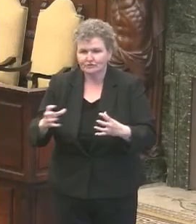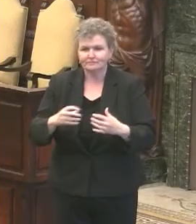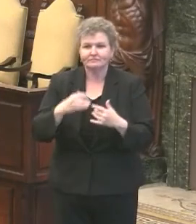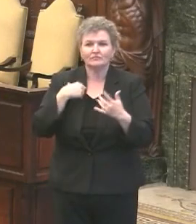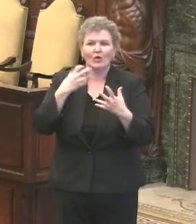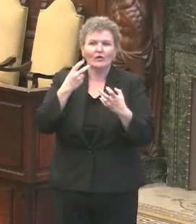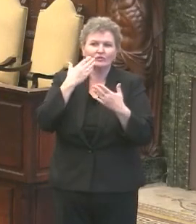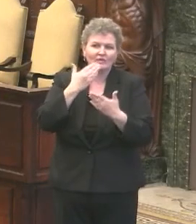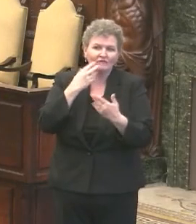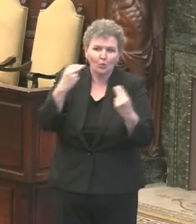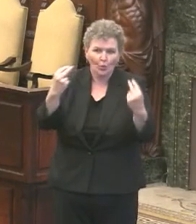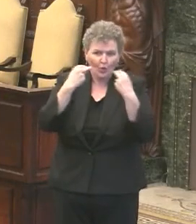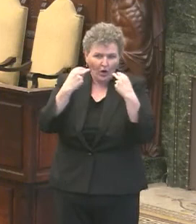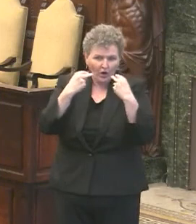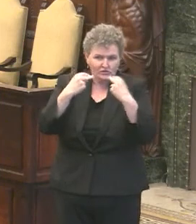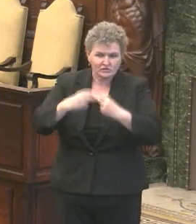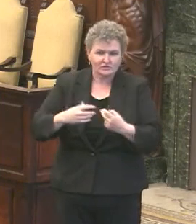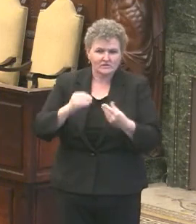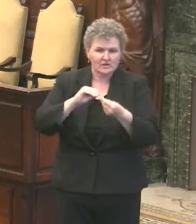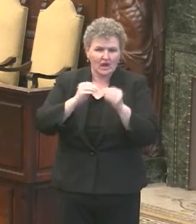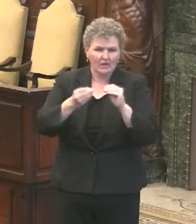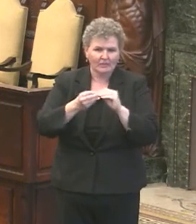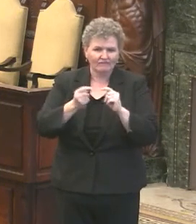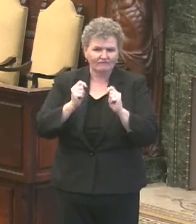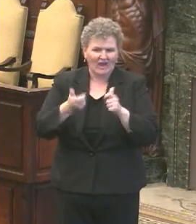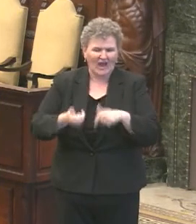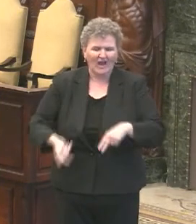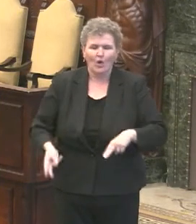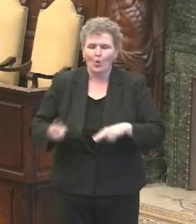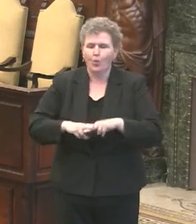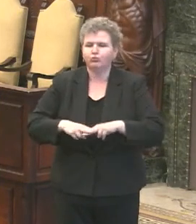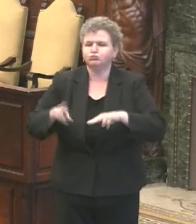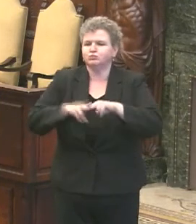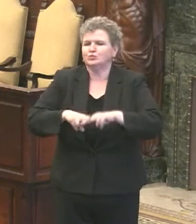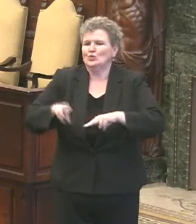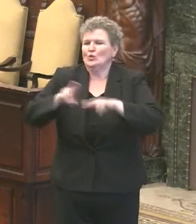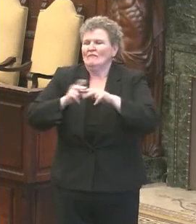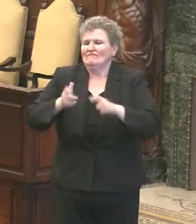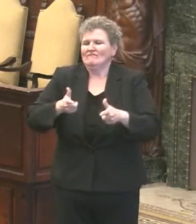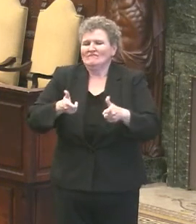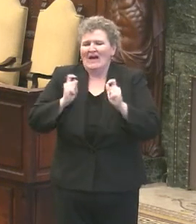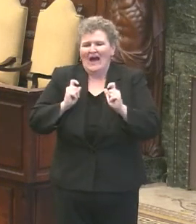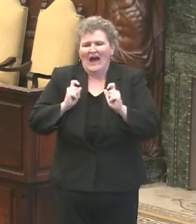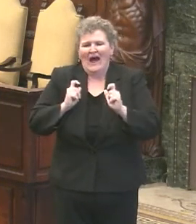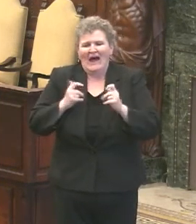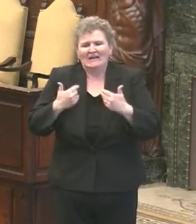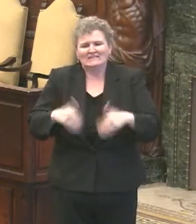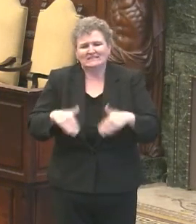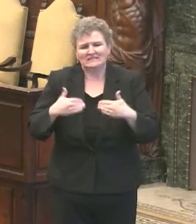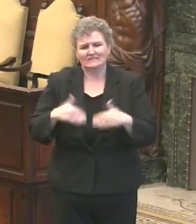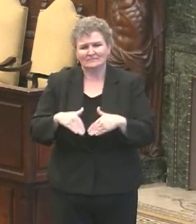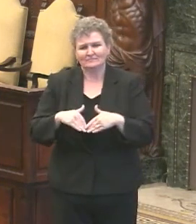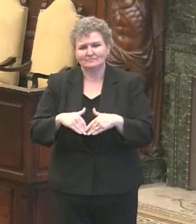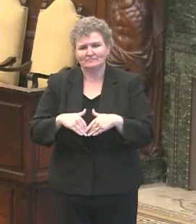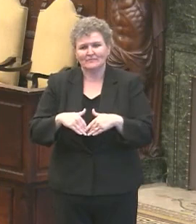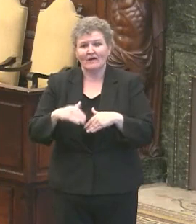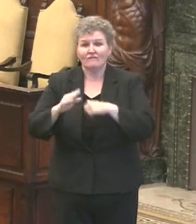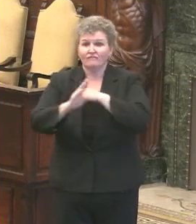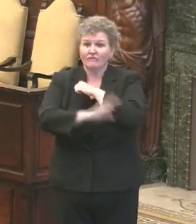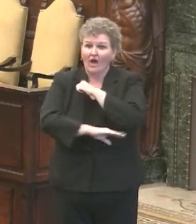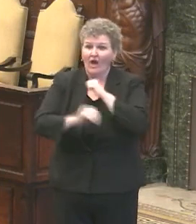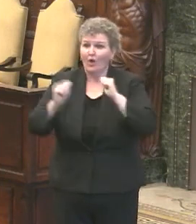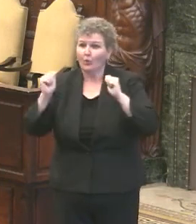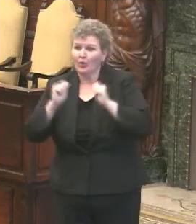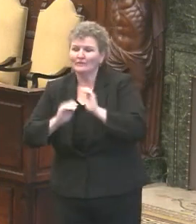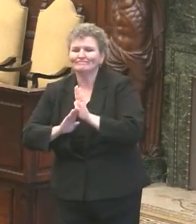We are seeing rapidly rising case counts of the coronavirus infection here in Philadelphia, in what appears to be the beginning of a fall-winter surge of